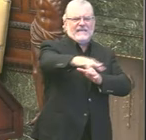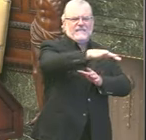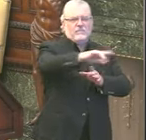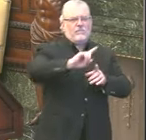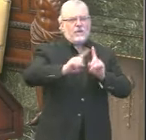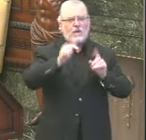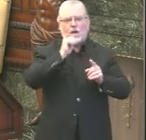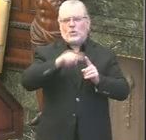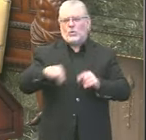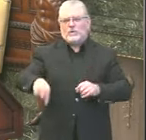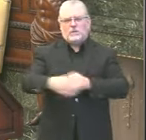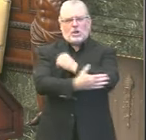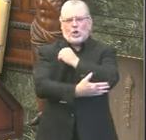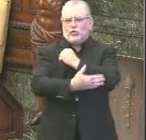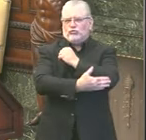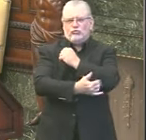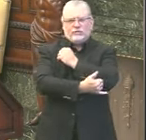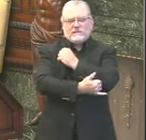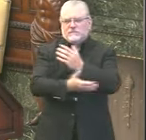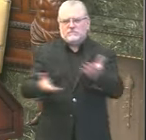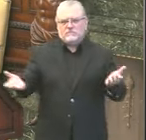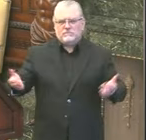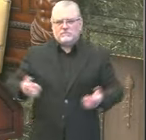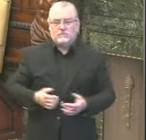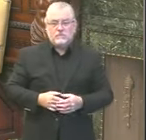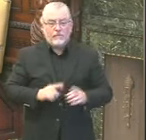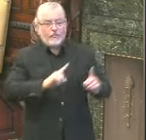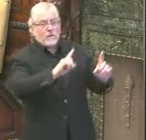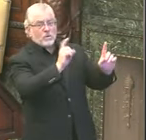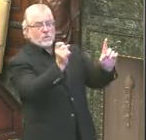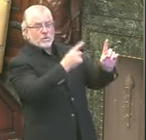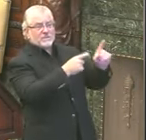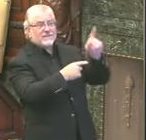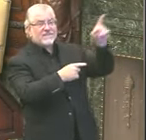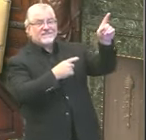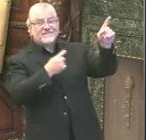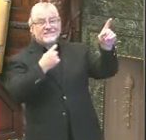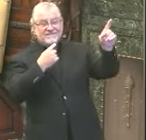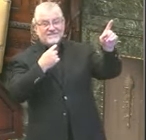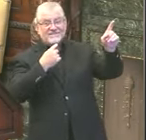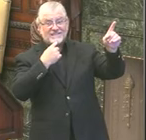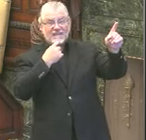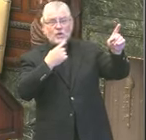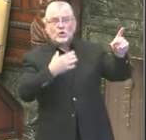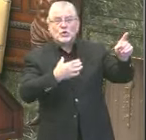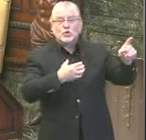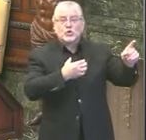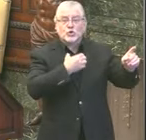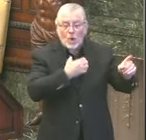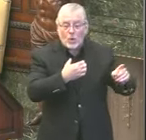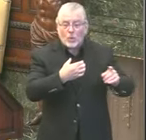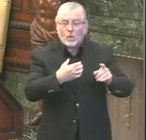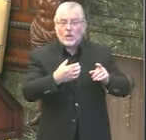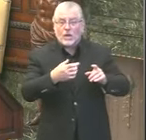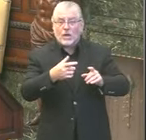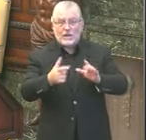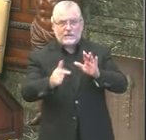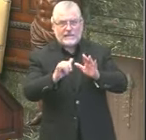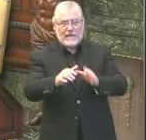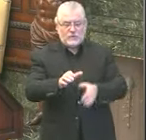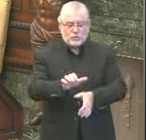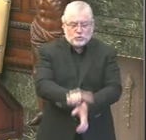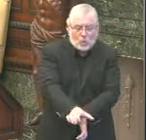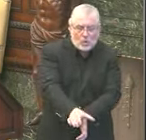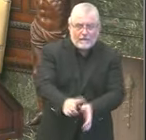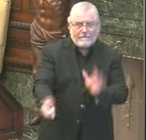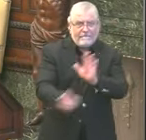saying as part of new credentialing, chokeholds will be banned except, quote, if an officer's life is at risk,